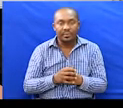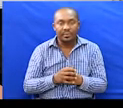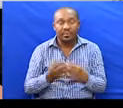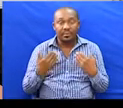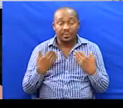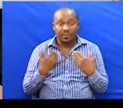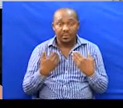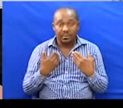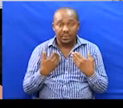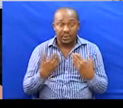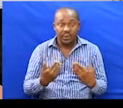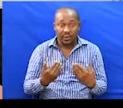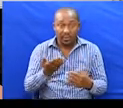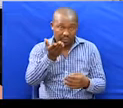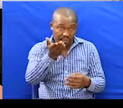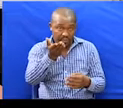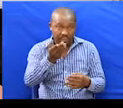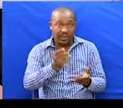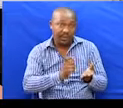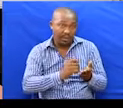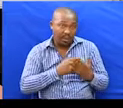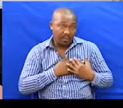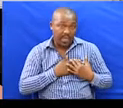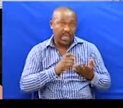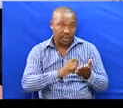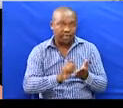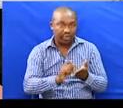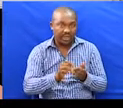So, my dear student,